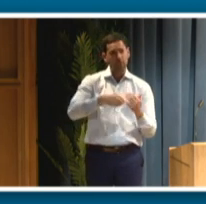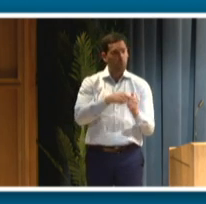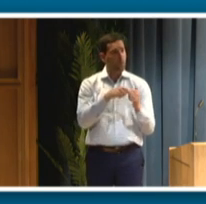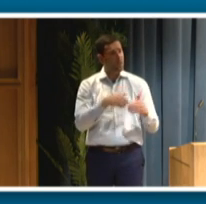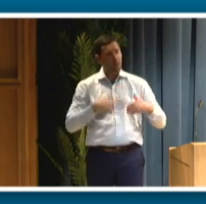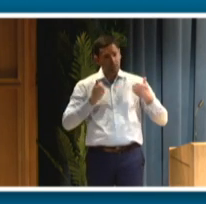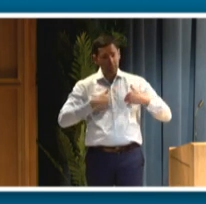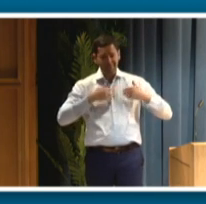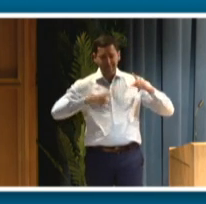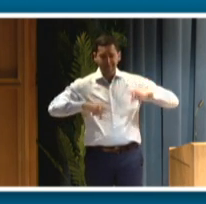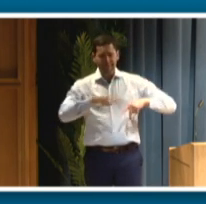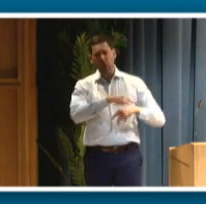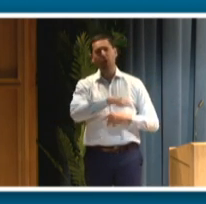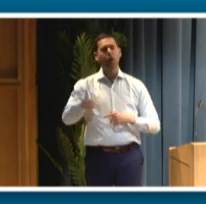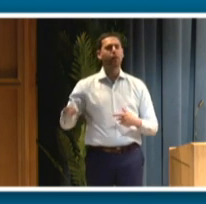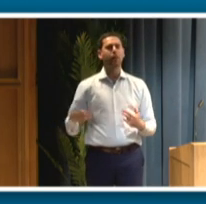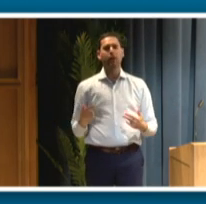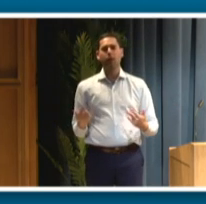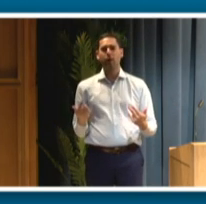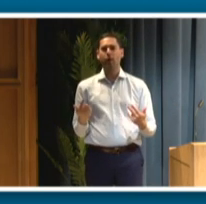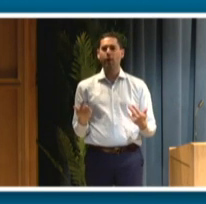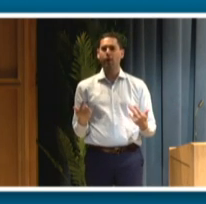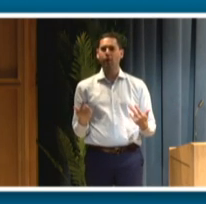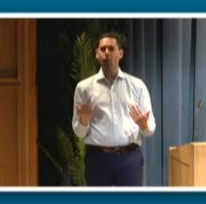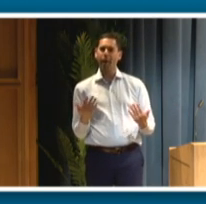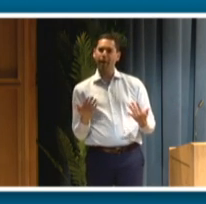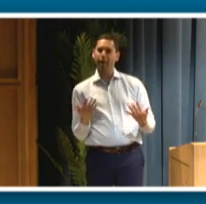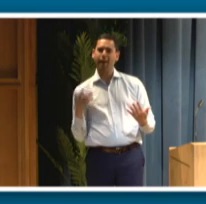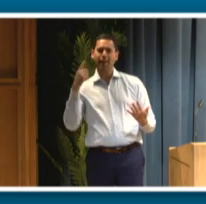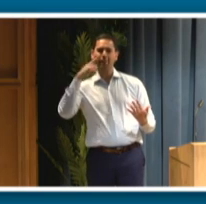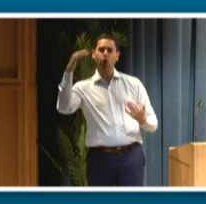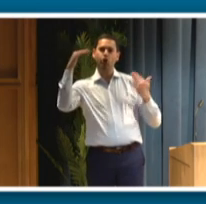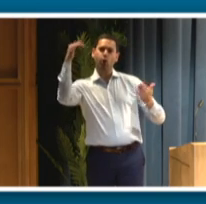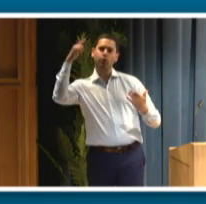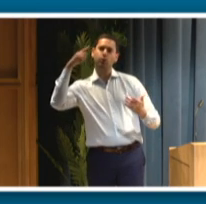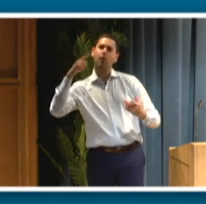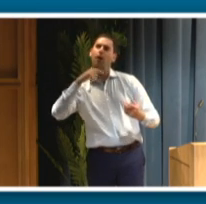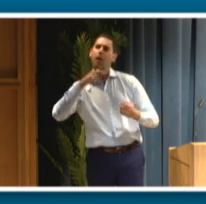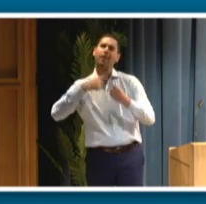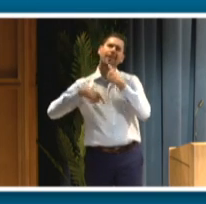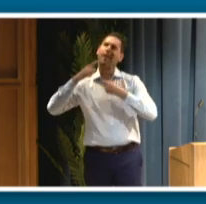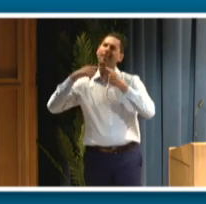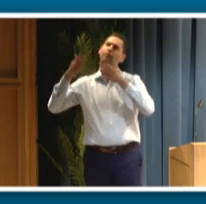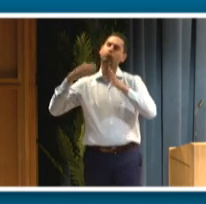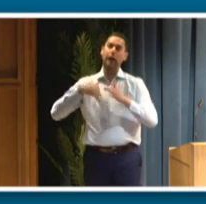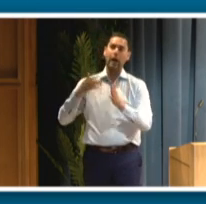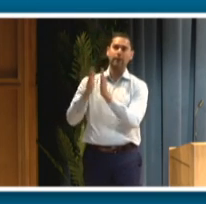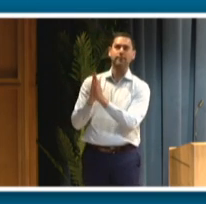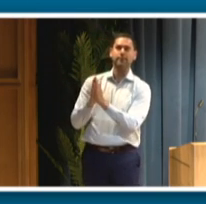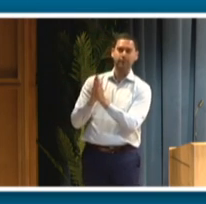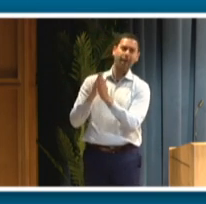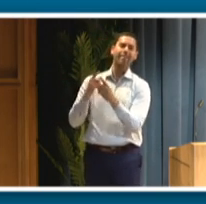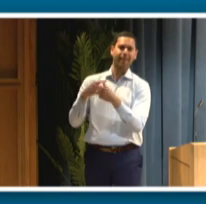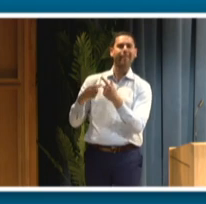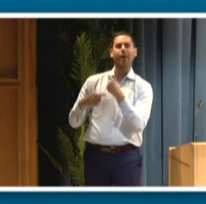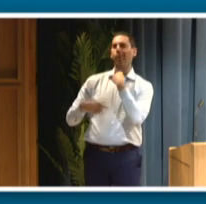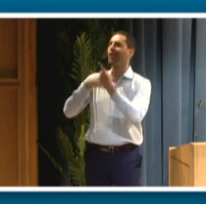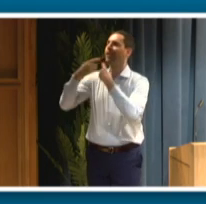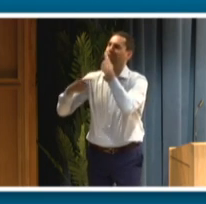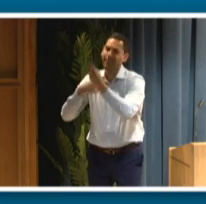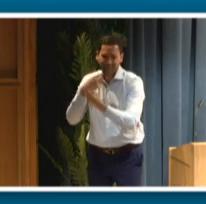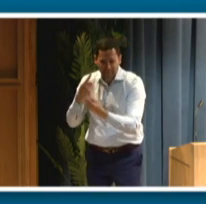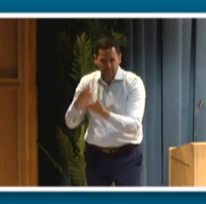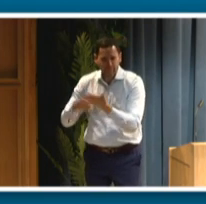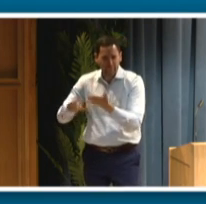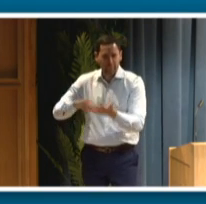for someone to not tell them, but to ask them. Mm. And then they will tell you what there is to be proud of. Okay. And that's a gift